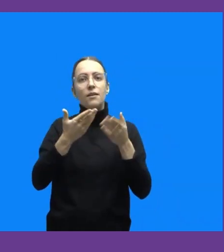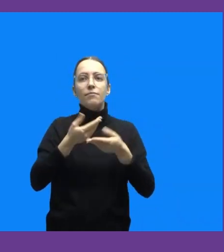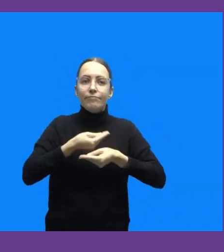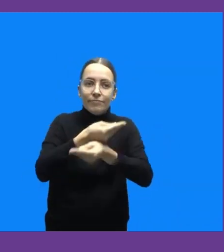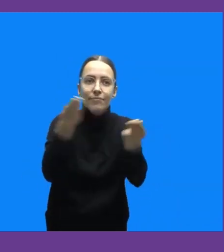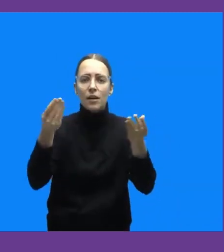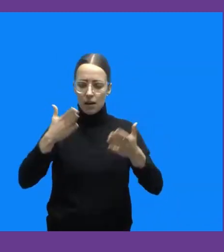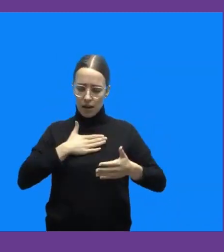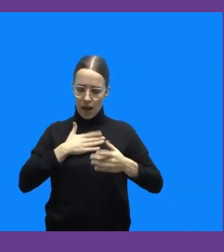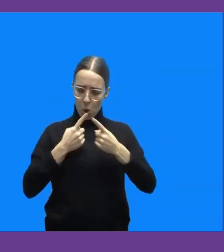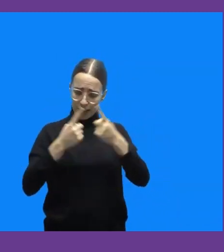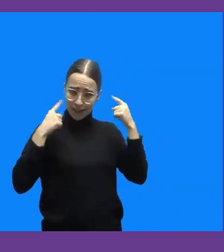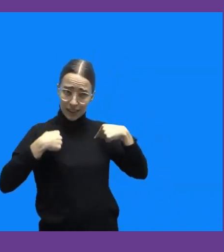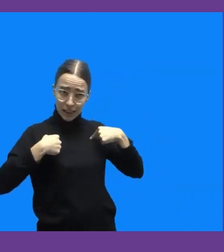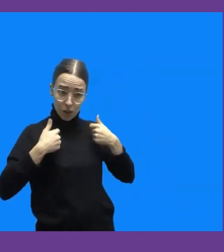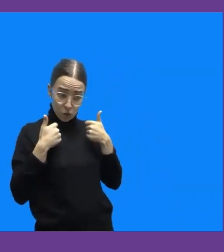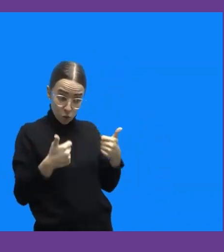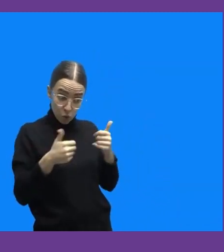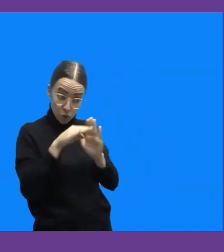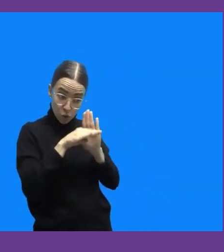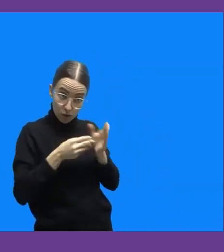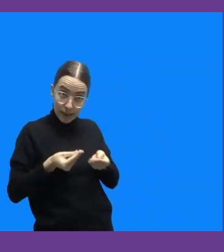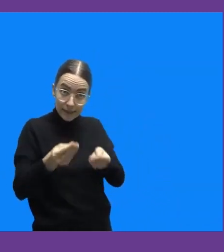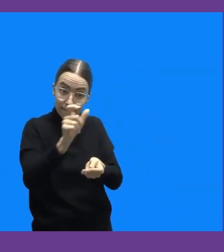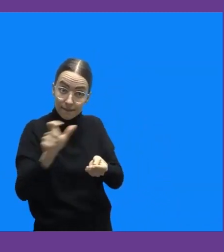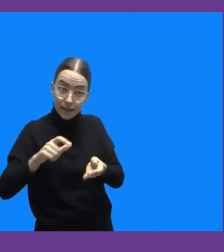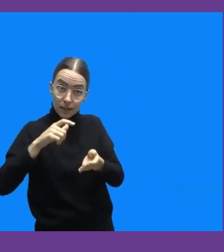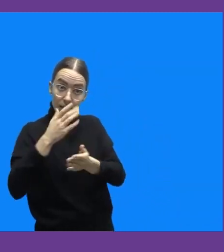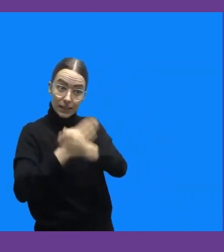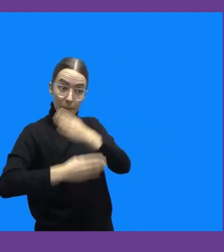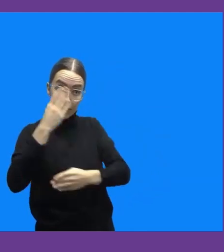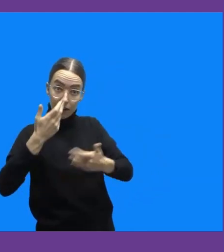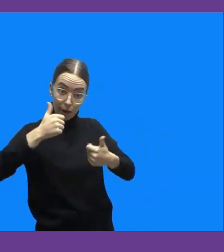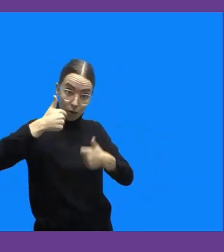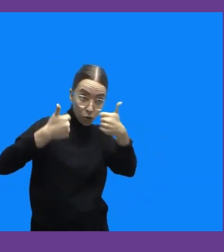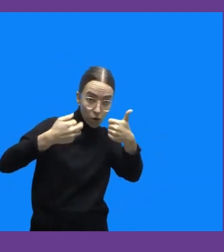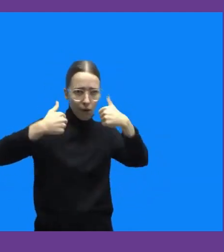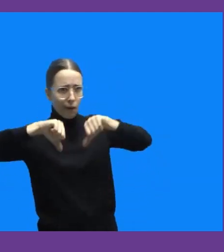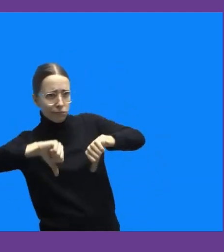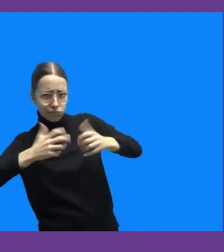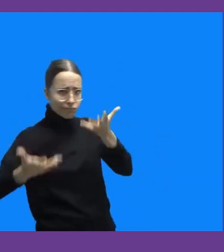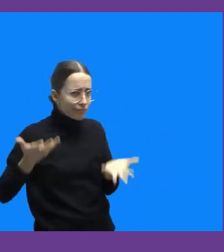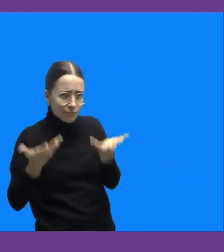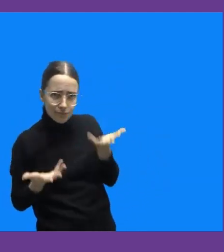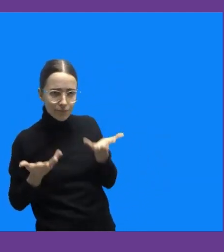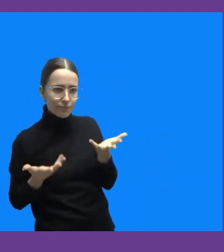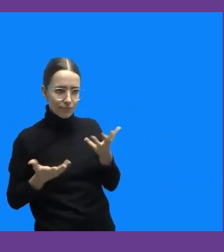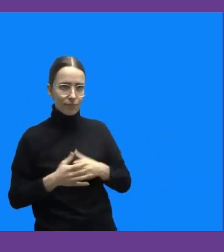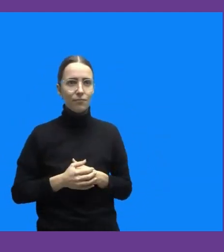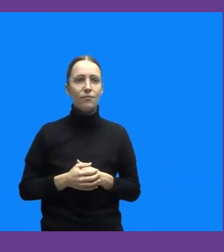was so-so, and what they were not doing at all. So we came with this tool